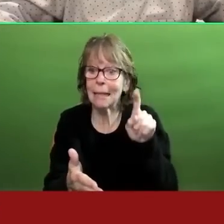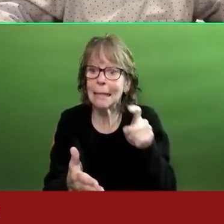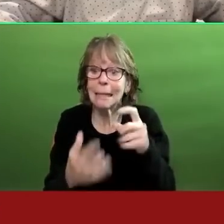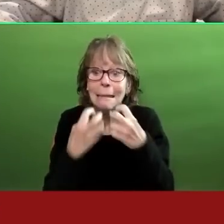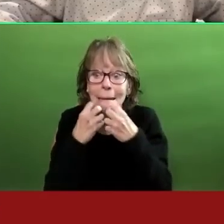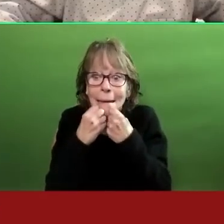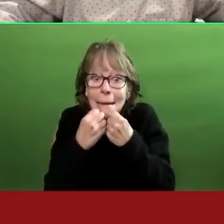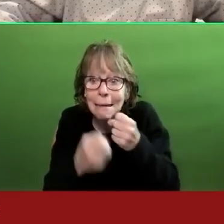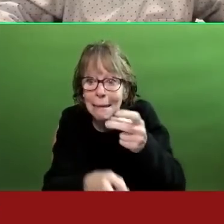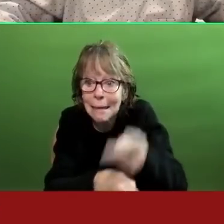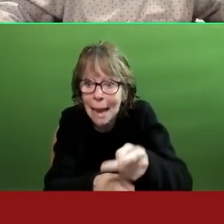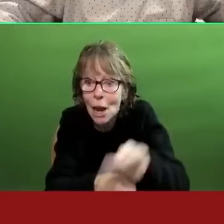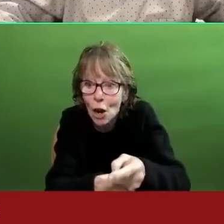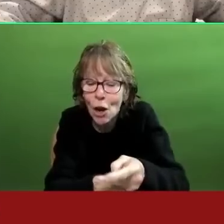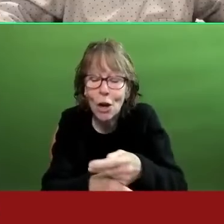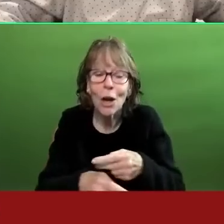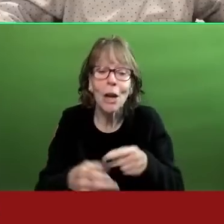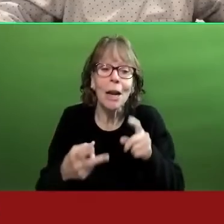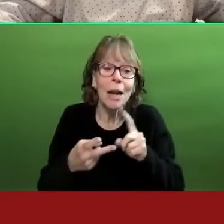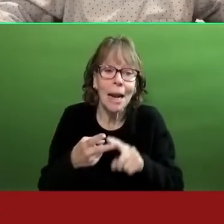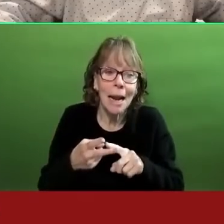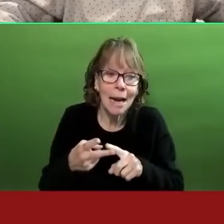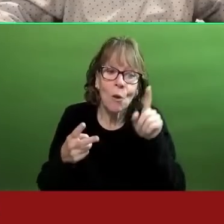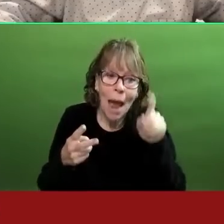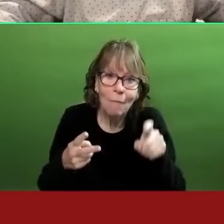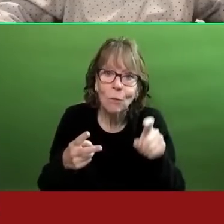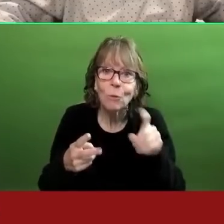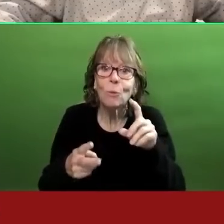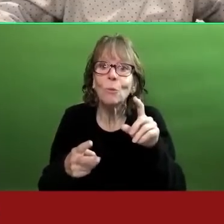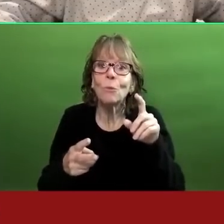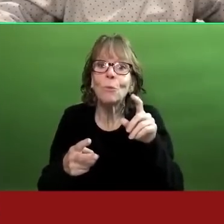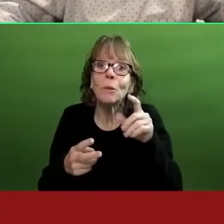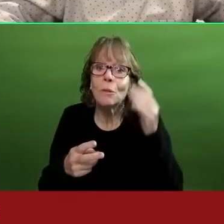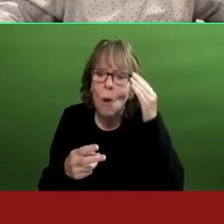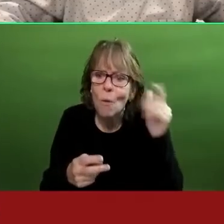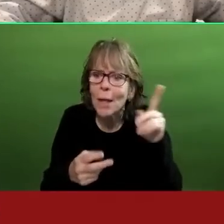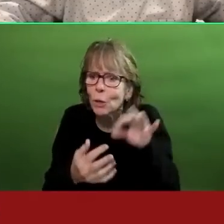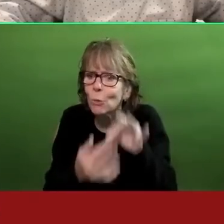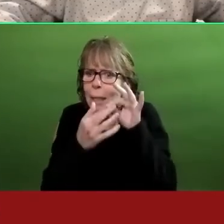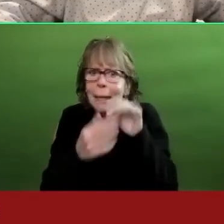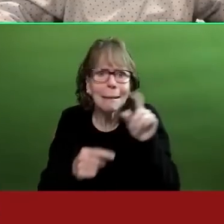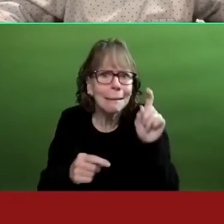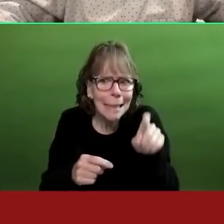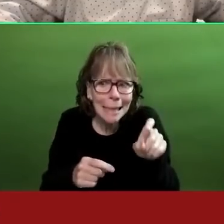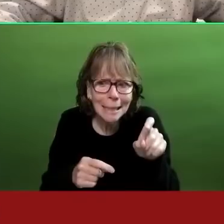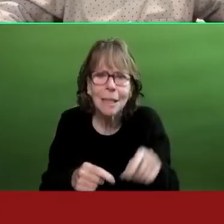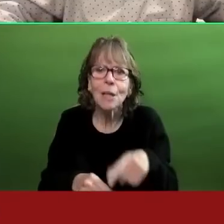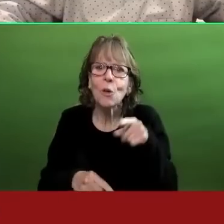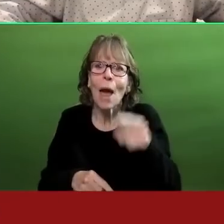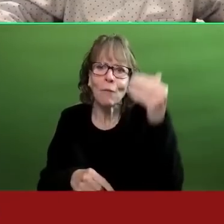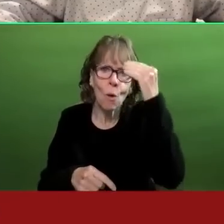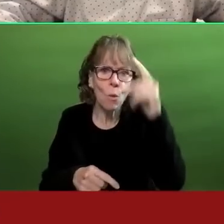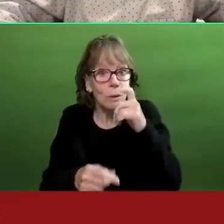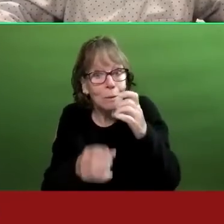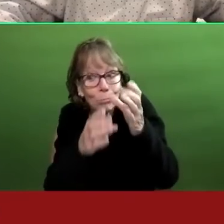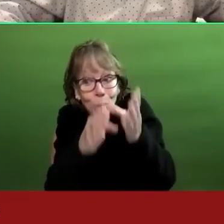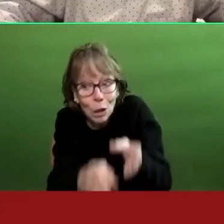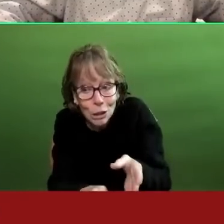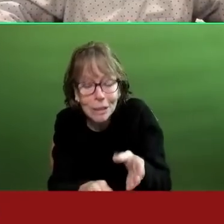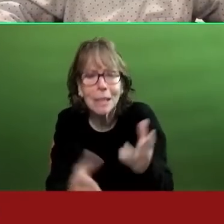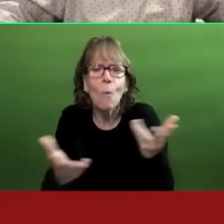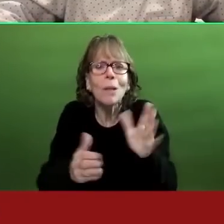SGM people have. It is also about including patients in the process of diagnosis to treatment. So it's not about just